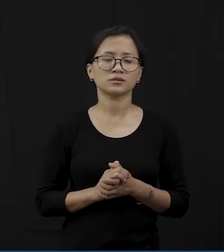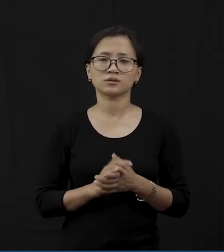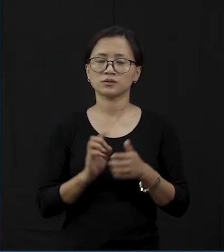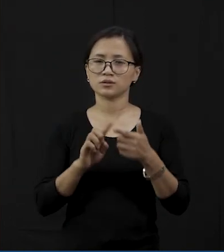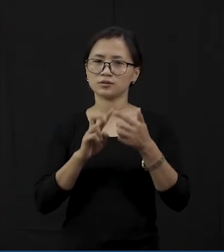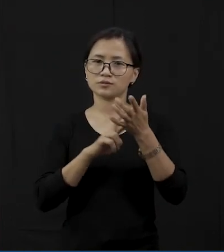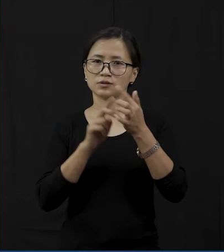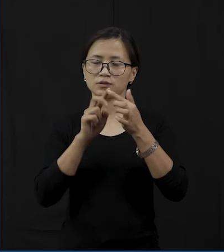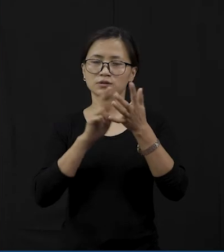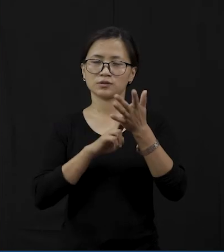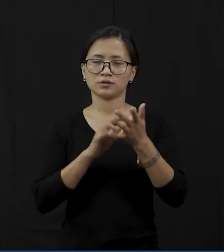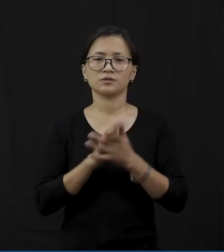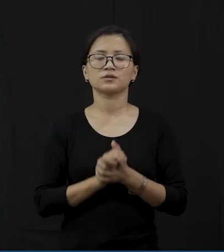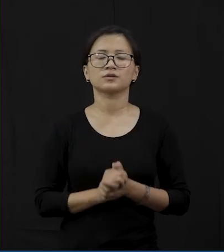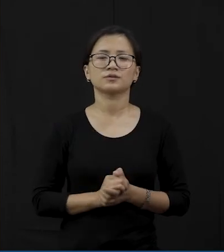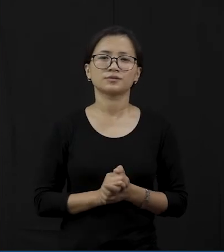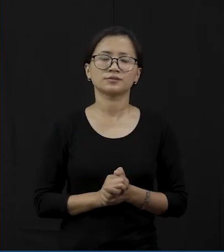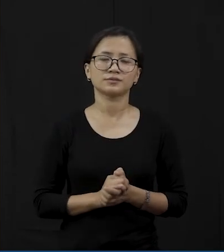even.